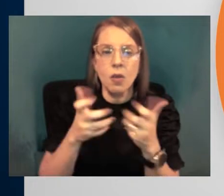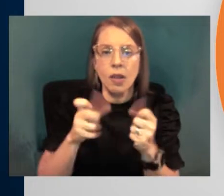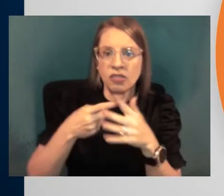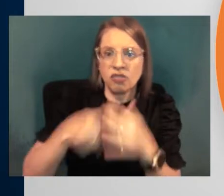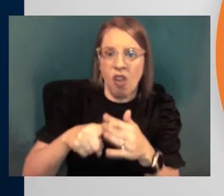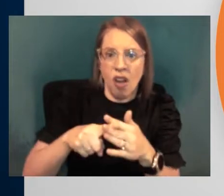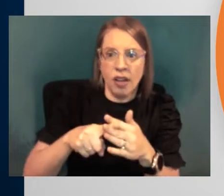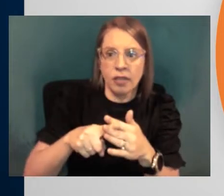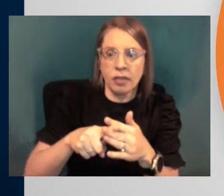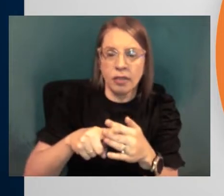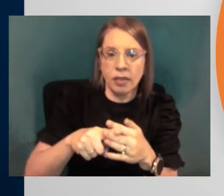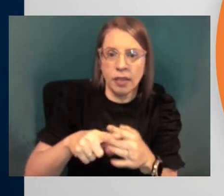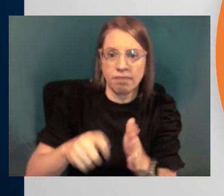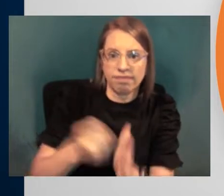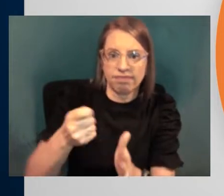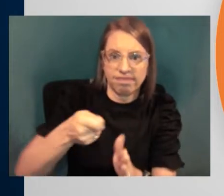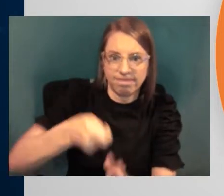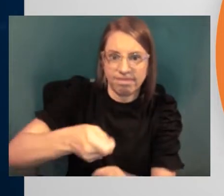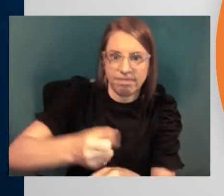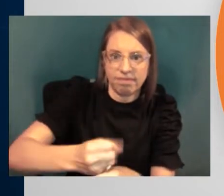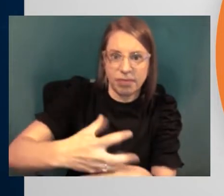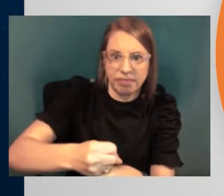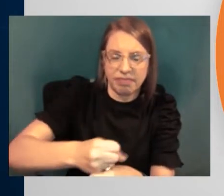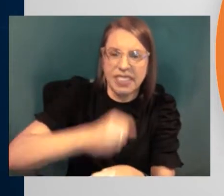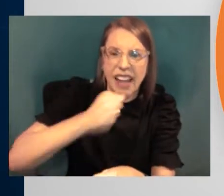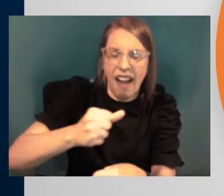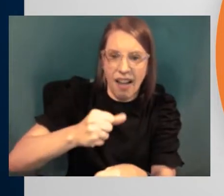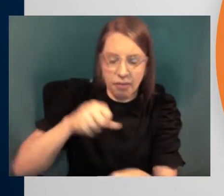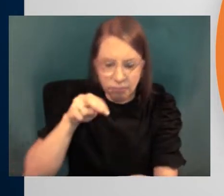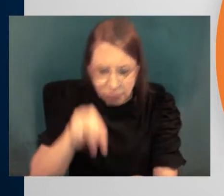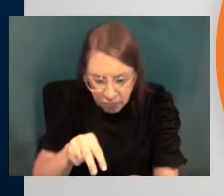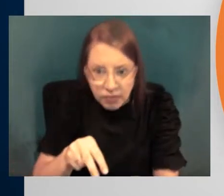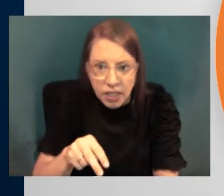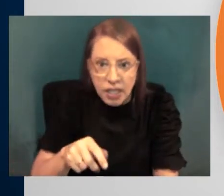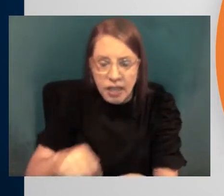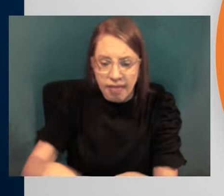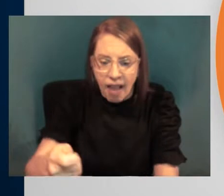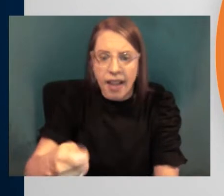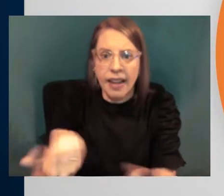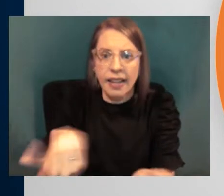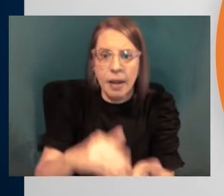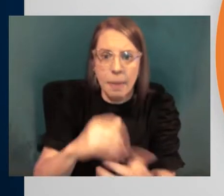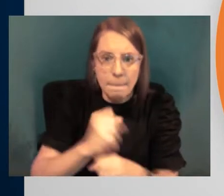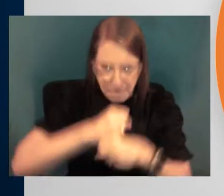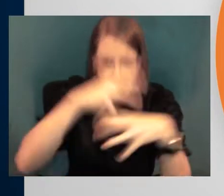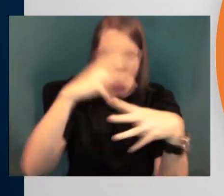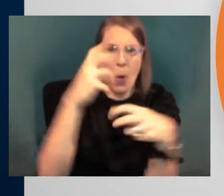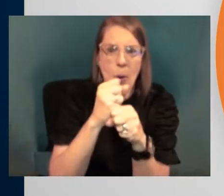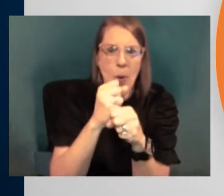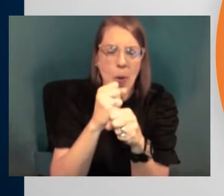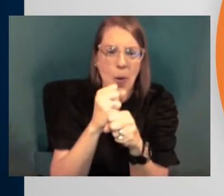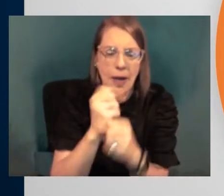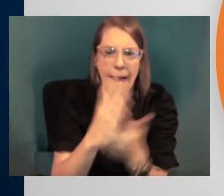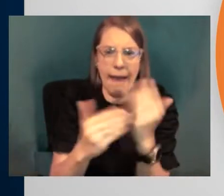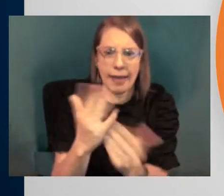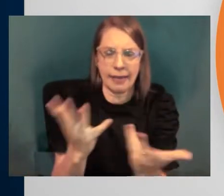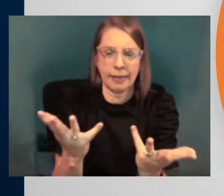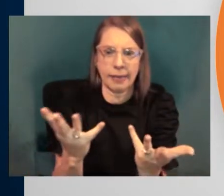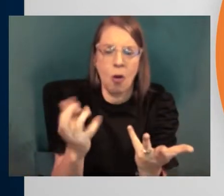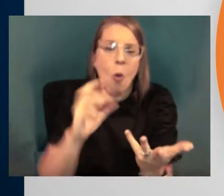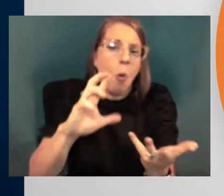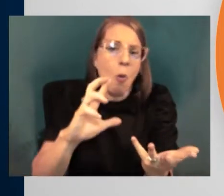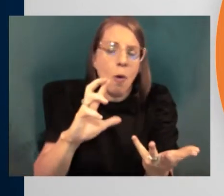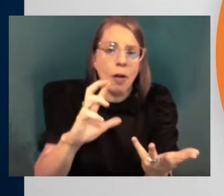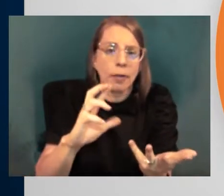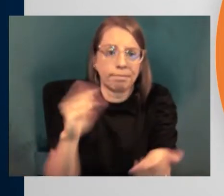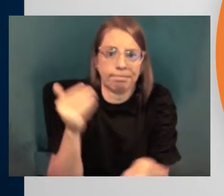off. It doesn't, starts to fire, light it again, and it goes off in his hand or just right next to